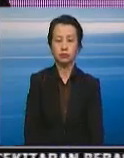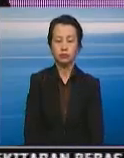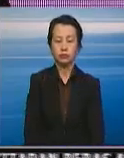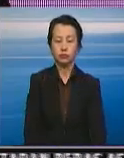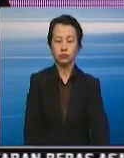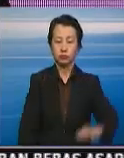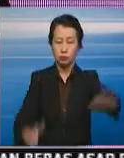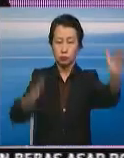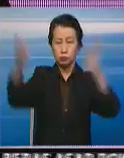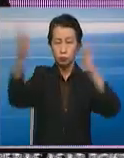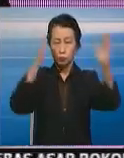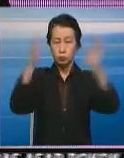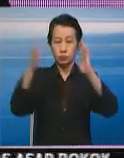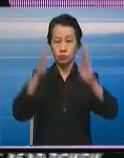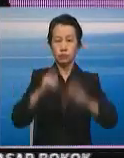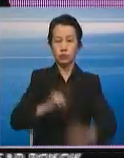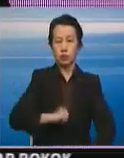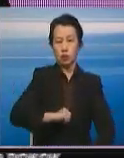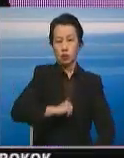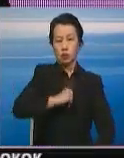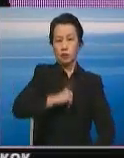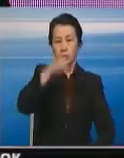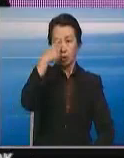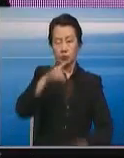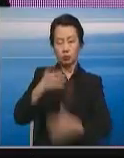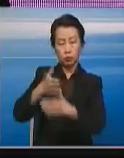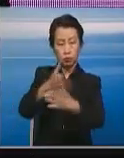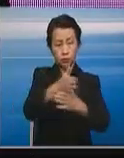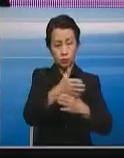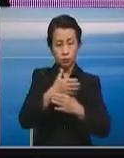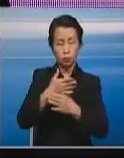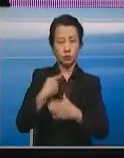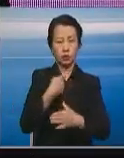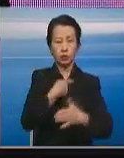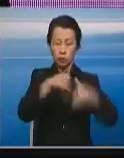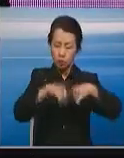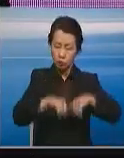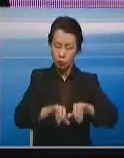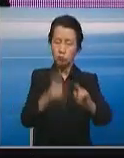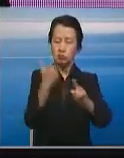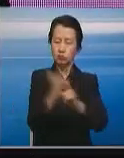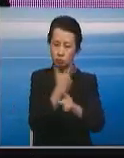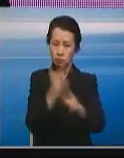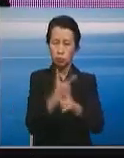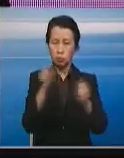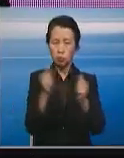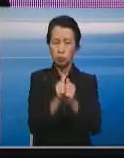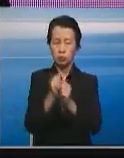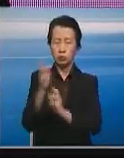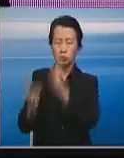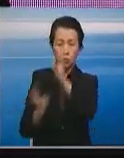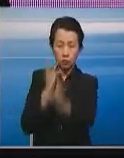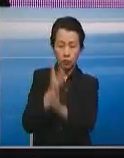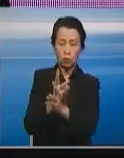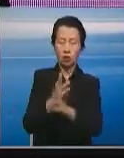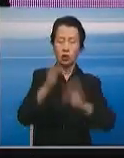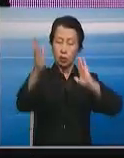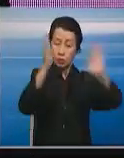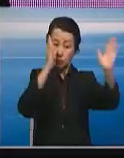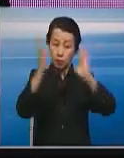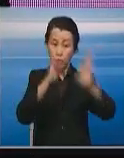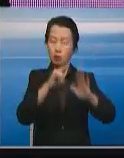Malaysia stands proud to share some of our sustainable practices with the world. Malaysia